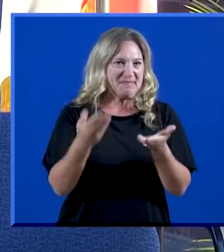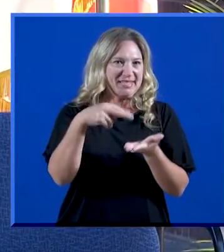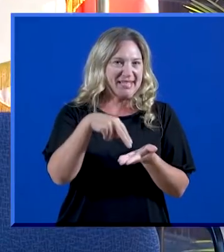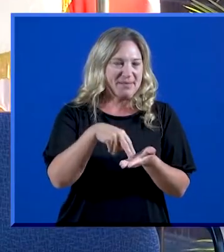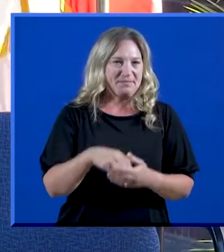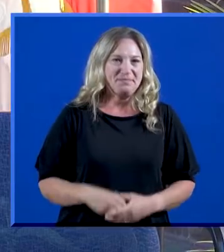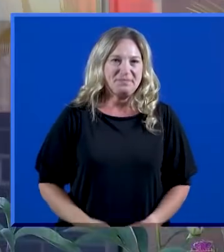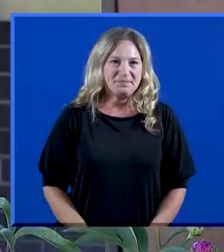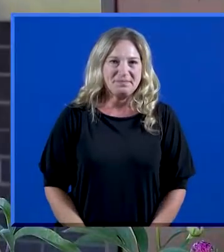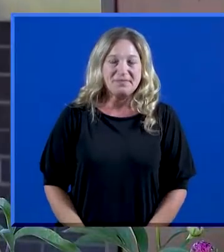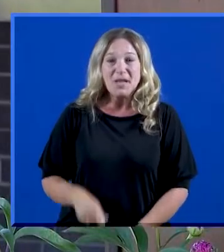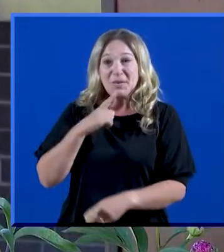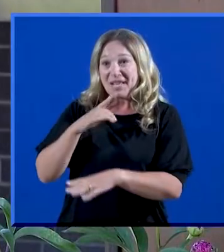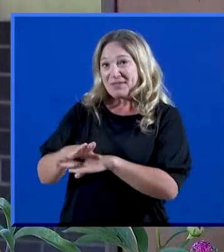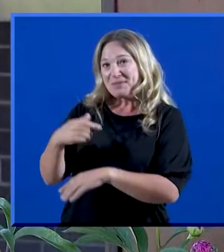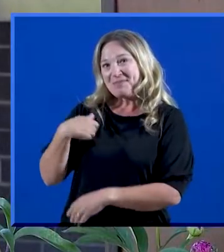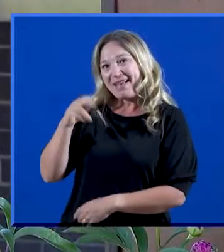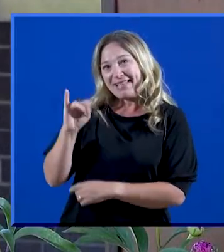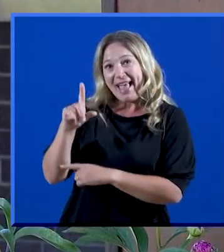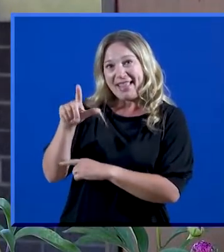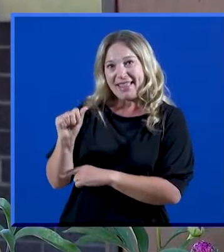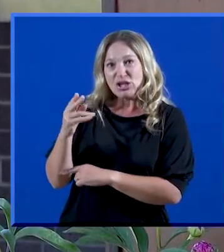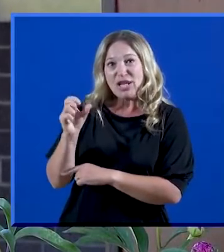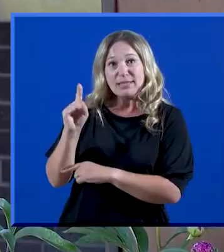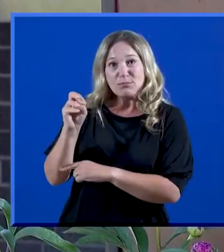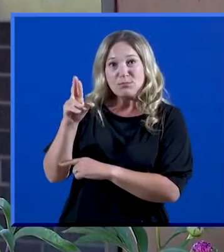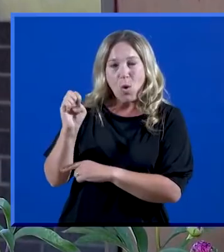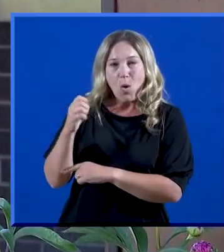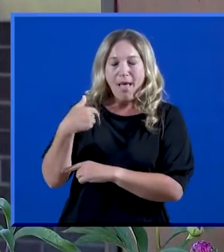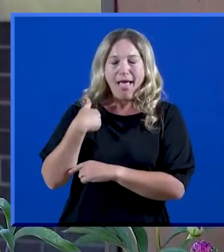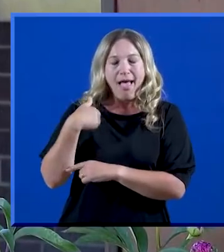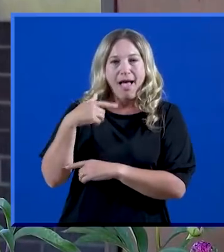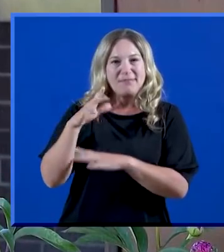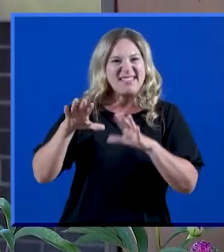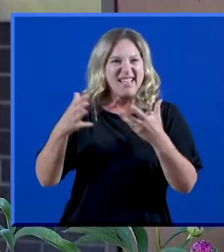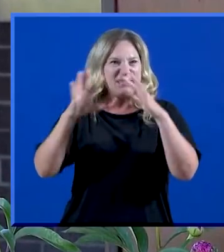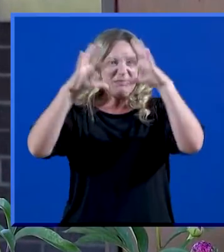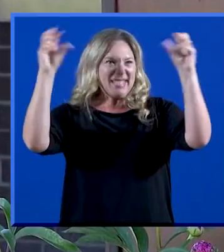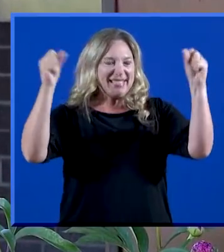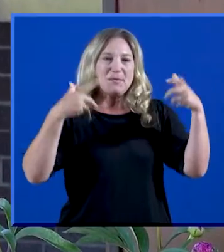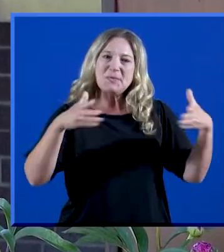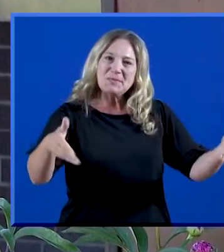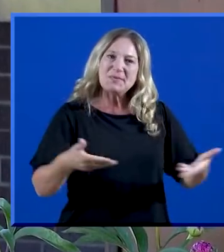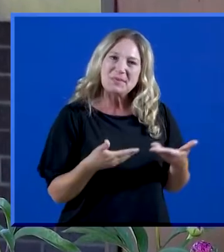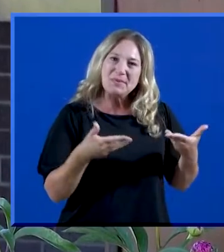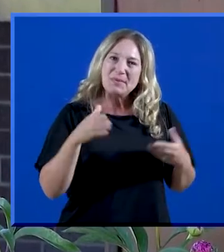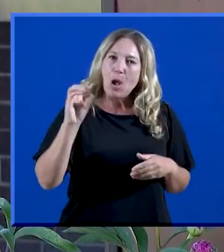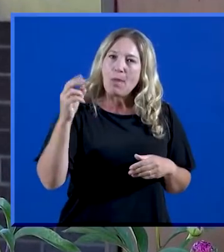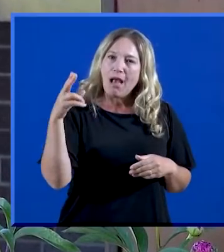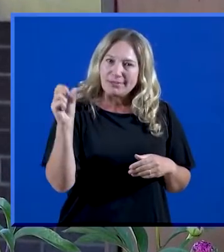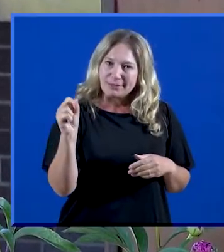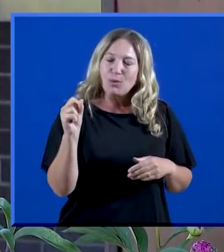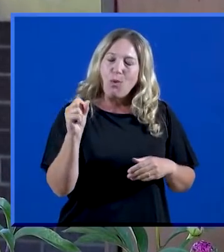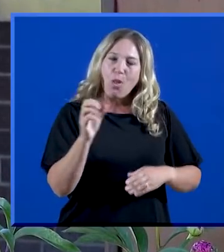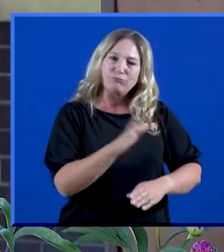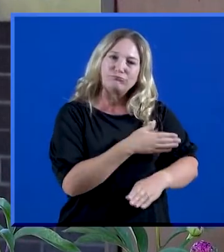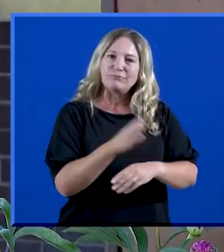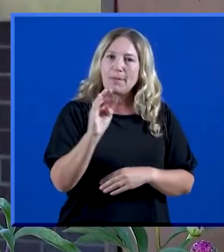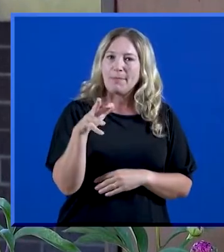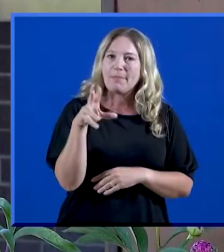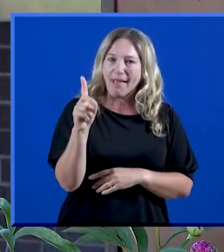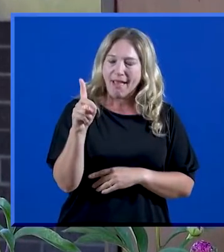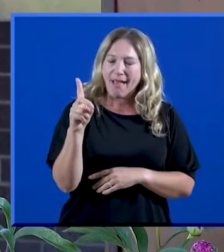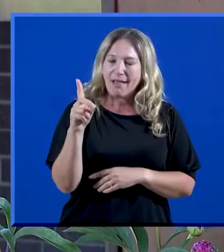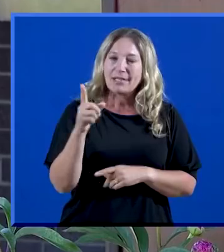Please remain standing. Good afternoon. My name is Kayla Chesmore, and I am the senior class president. It is my pleasure to introduce Oakmont High